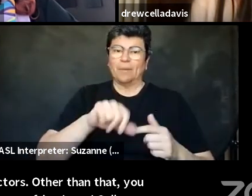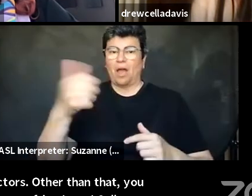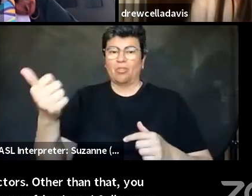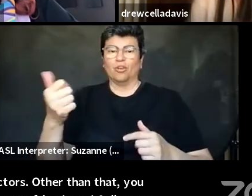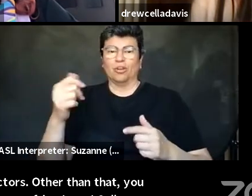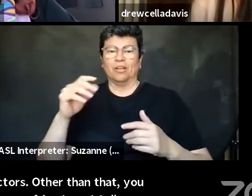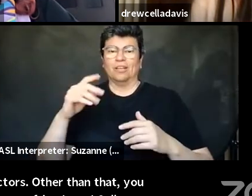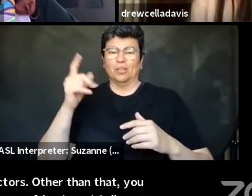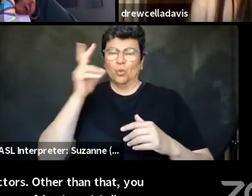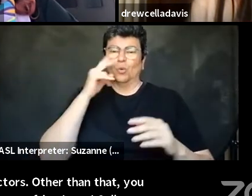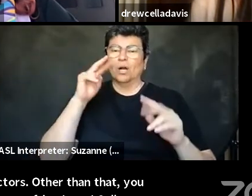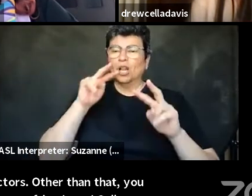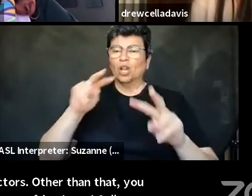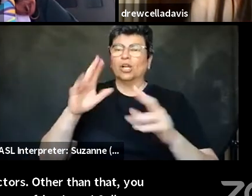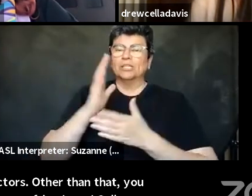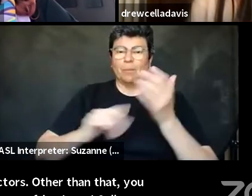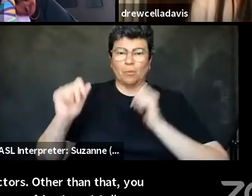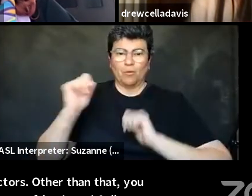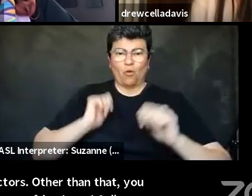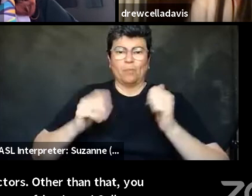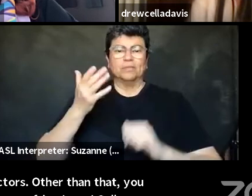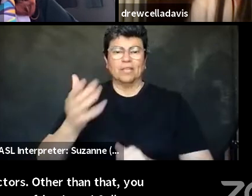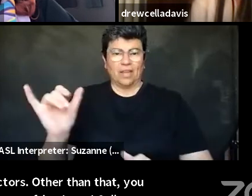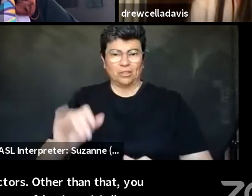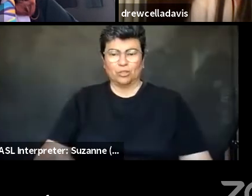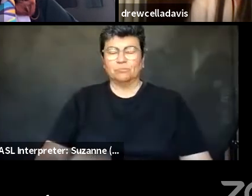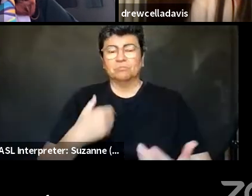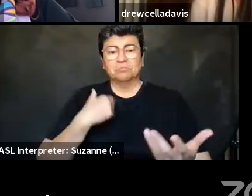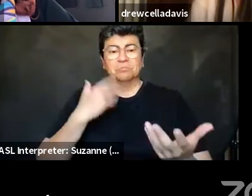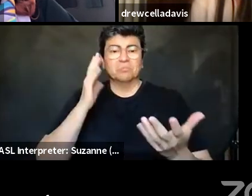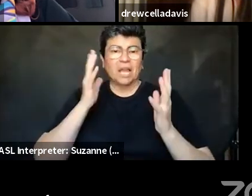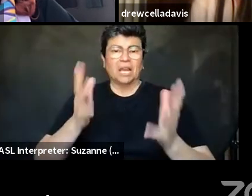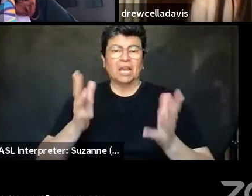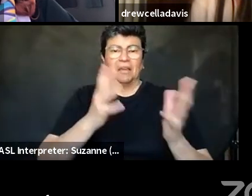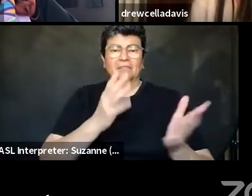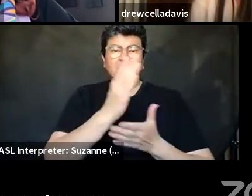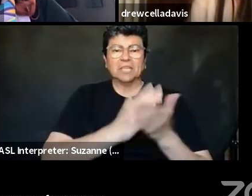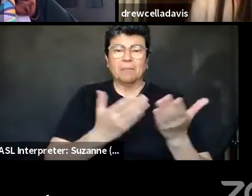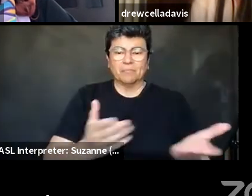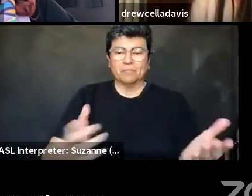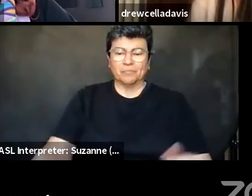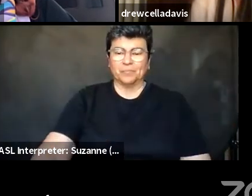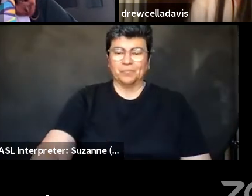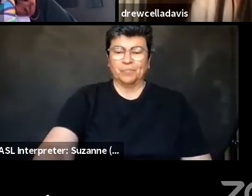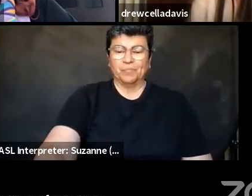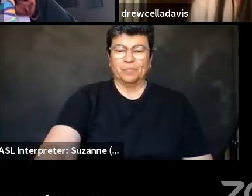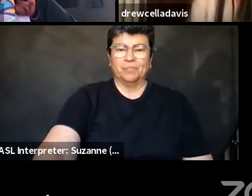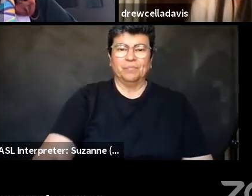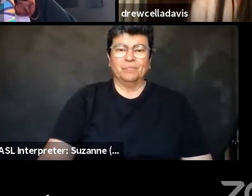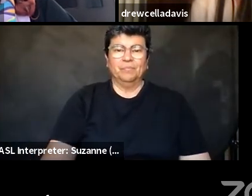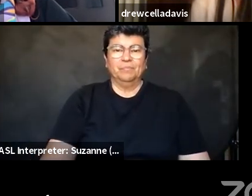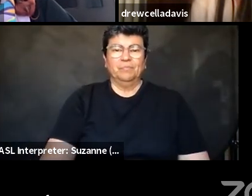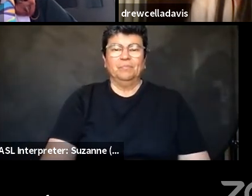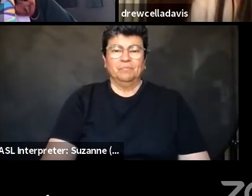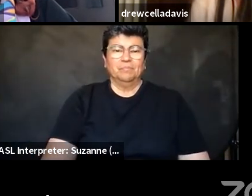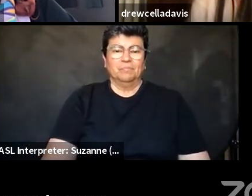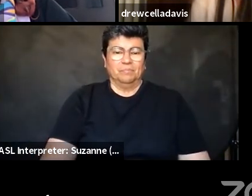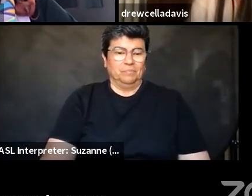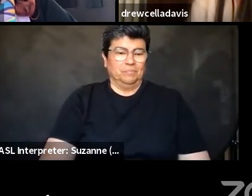can look at some performances, so at least some snippets from performances. And